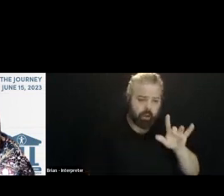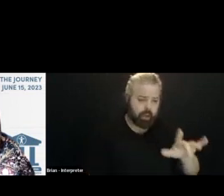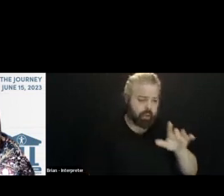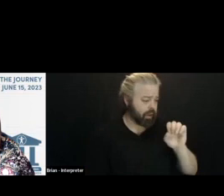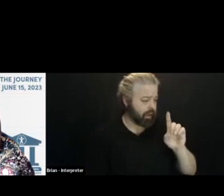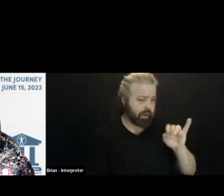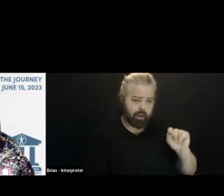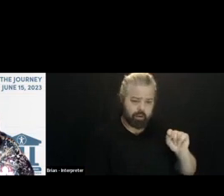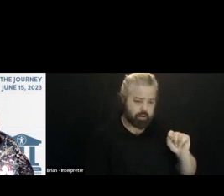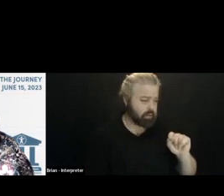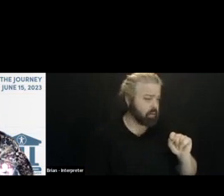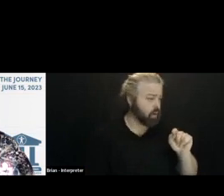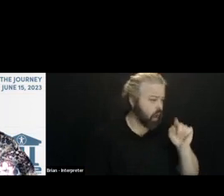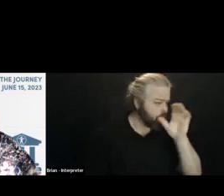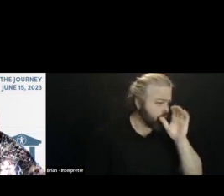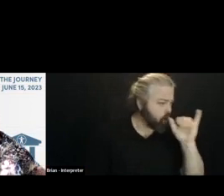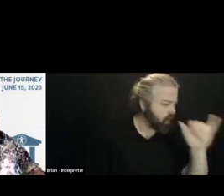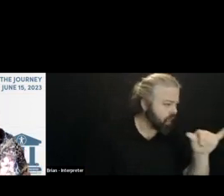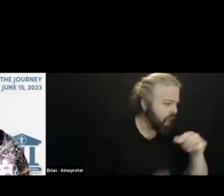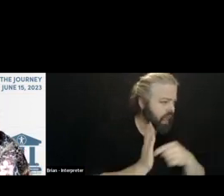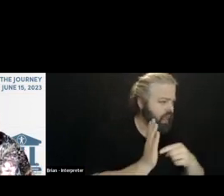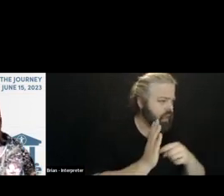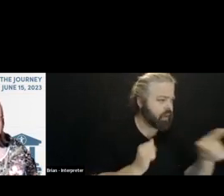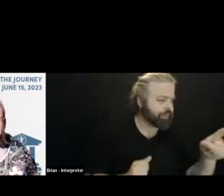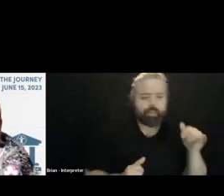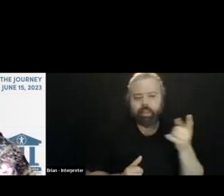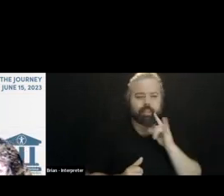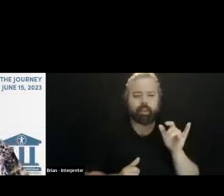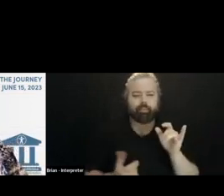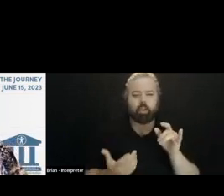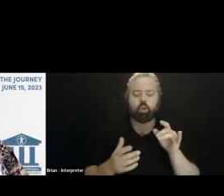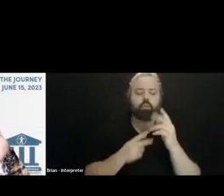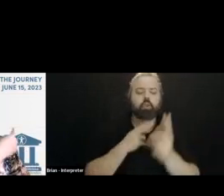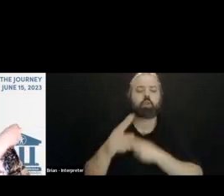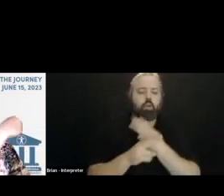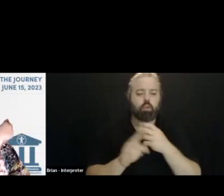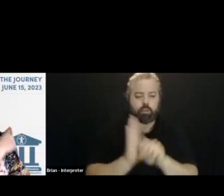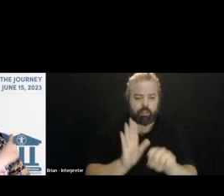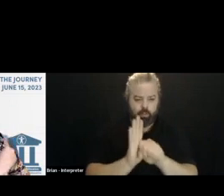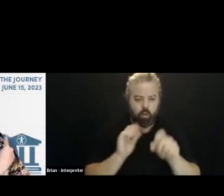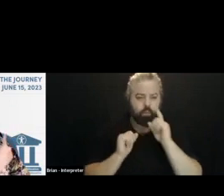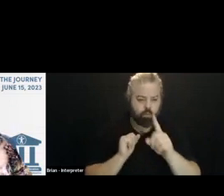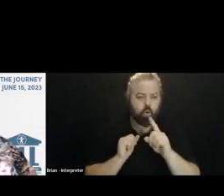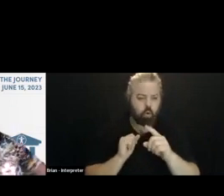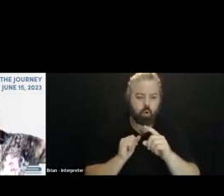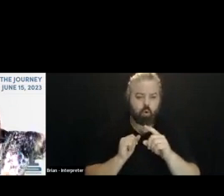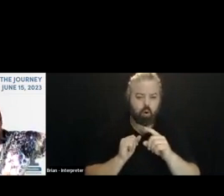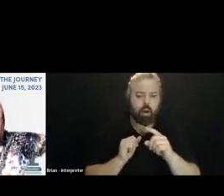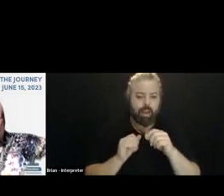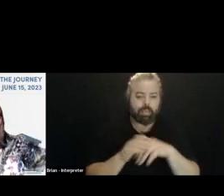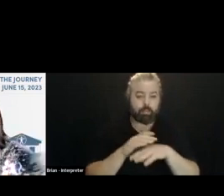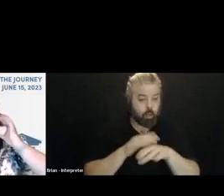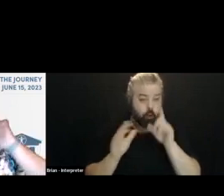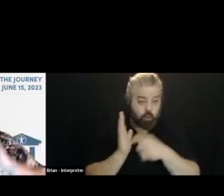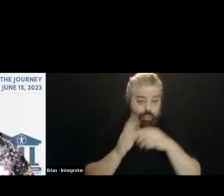looking for this little symbol right here. It's sort of the universal symbol for digital accessibility. Notice it's even in our logo right here behind me, little